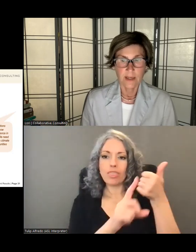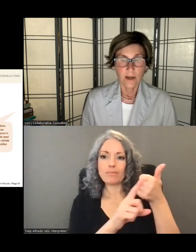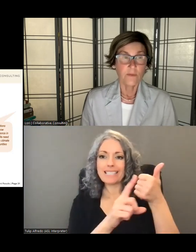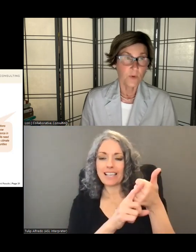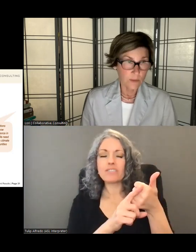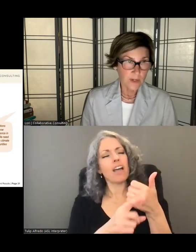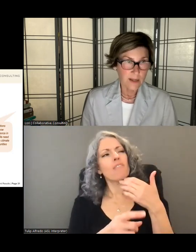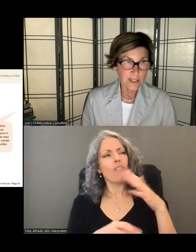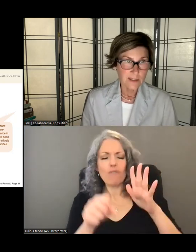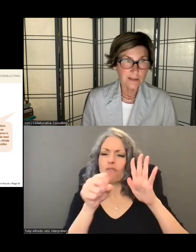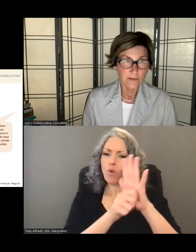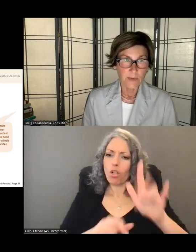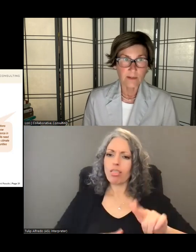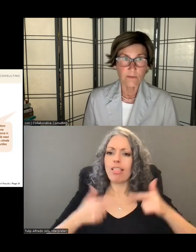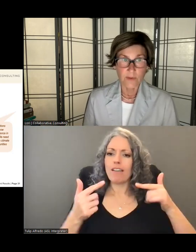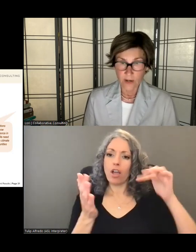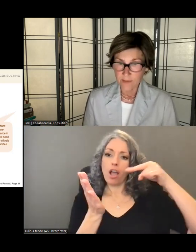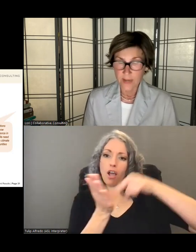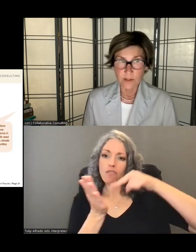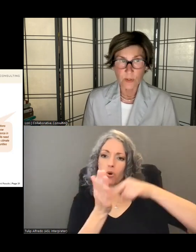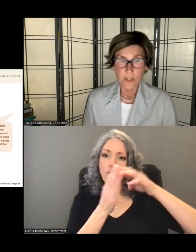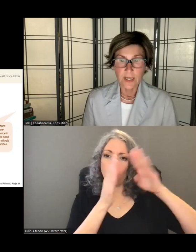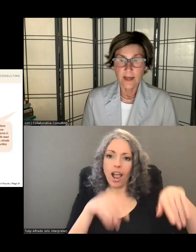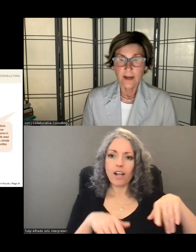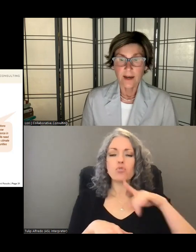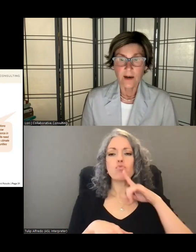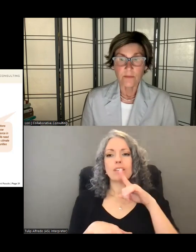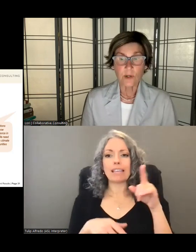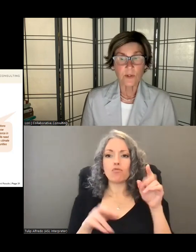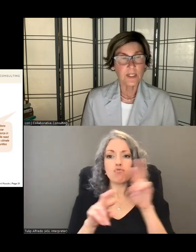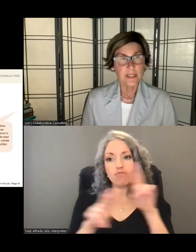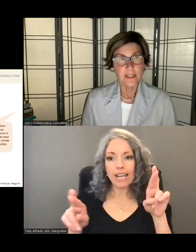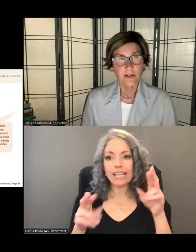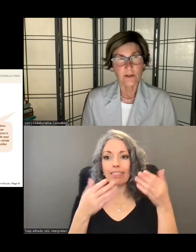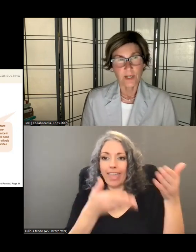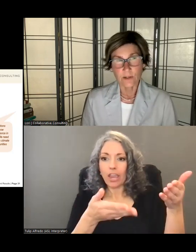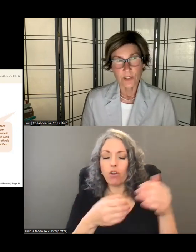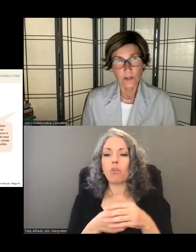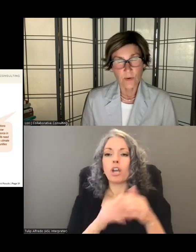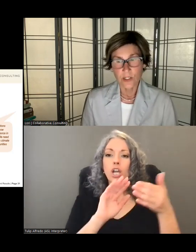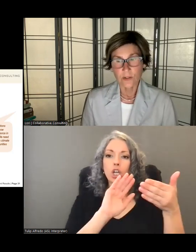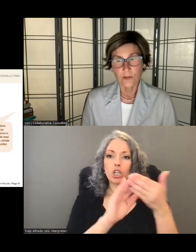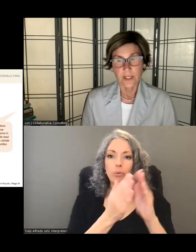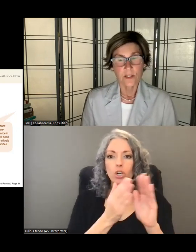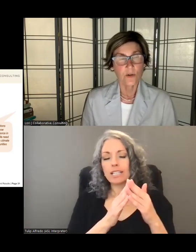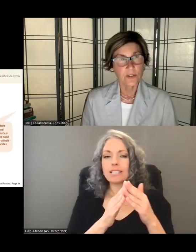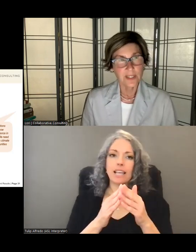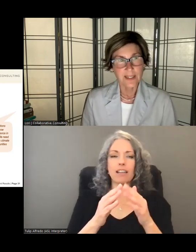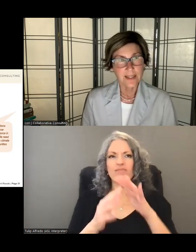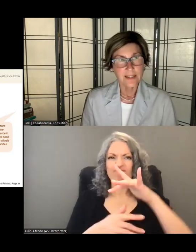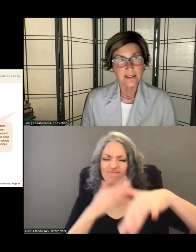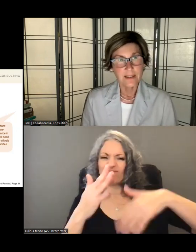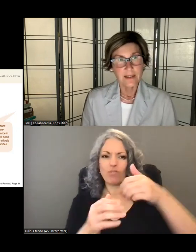lives, affordable housing being very available, communities that are intergenerational and